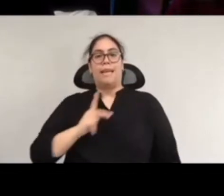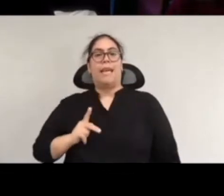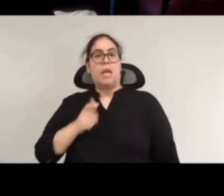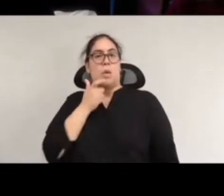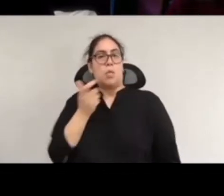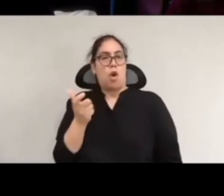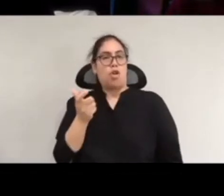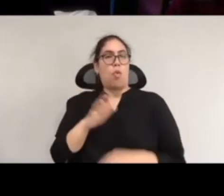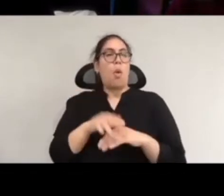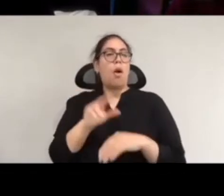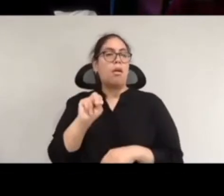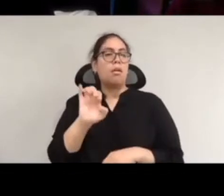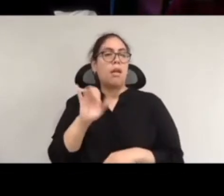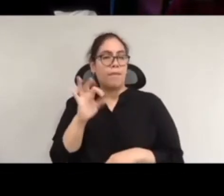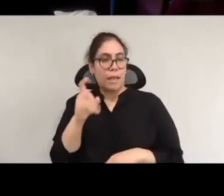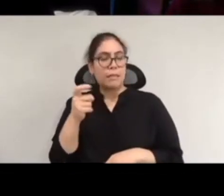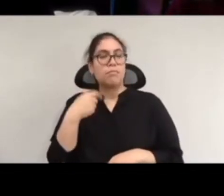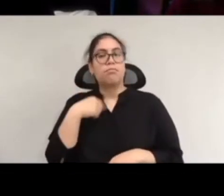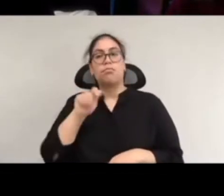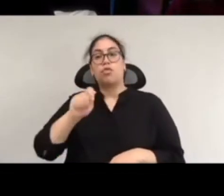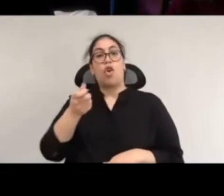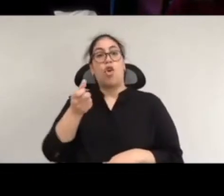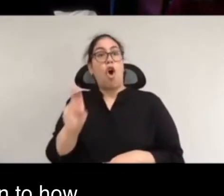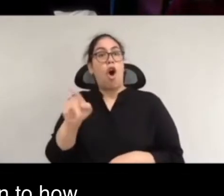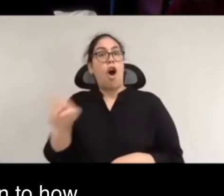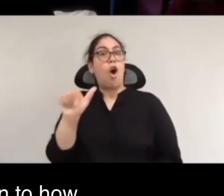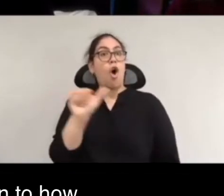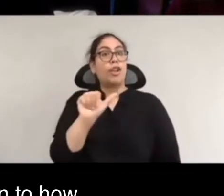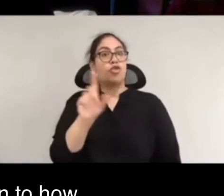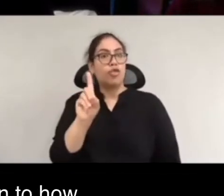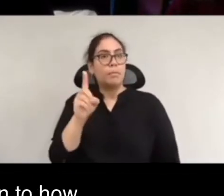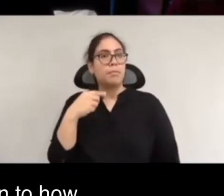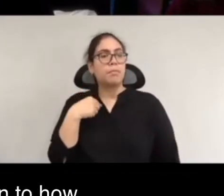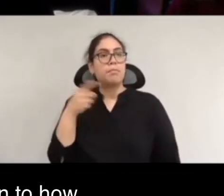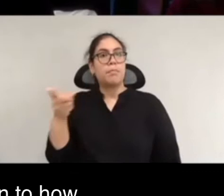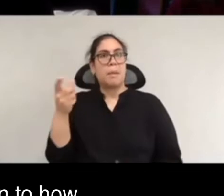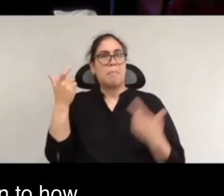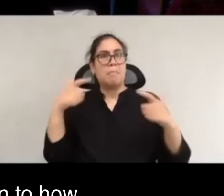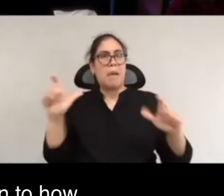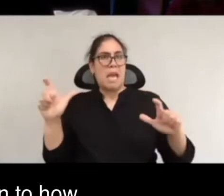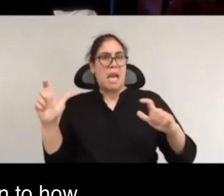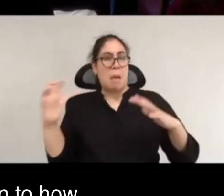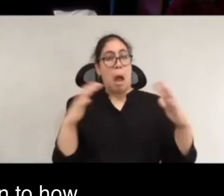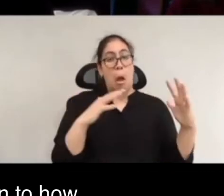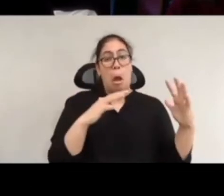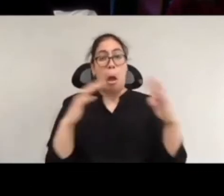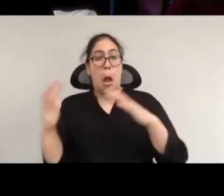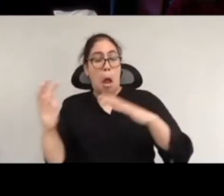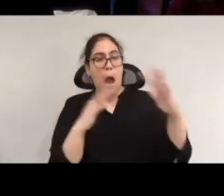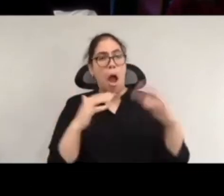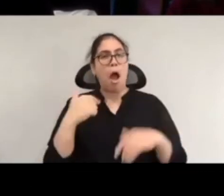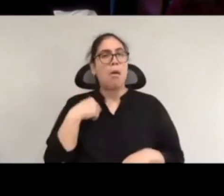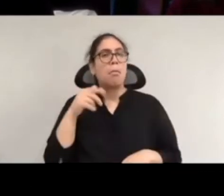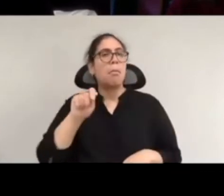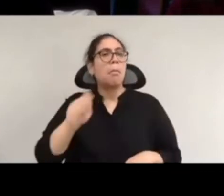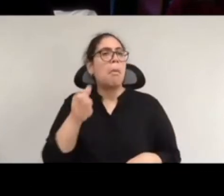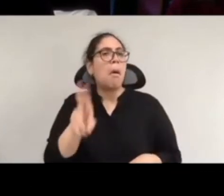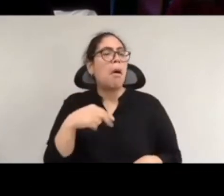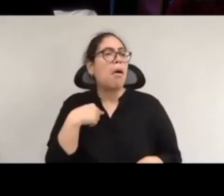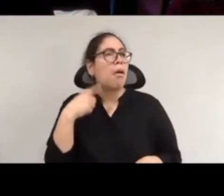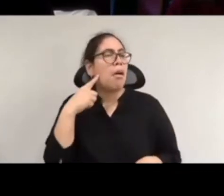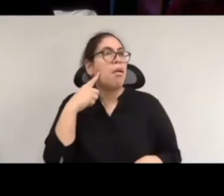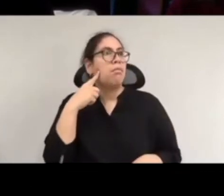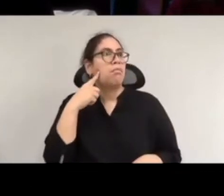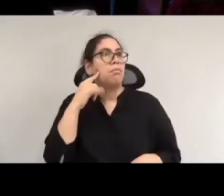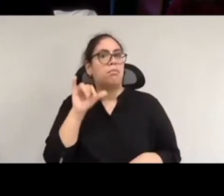audio description. And while they're having this epic battle, I got to listen to how they were describing it. And it's just this like hidden